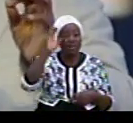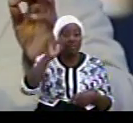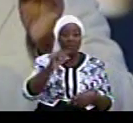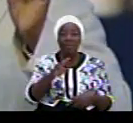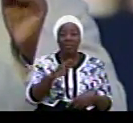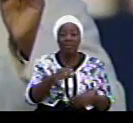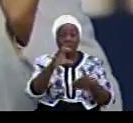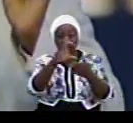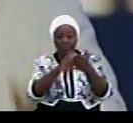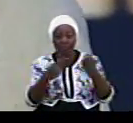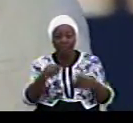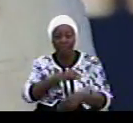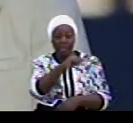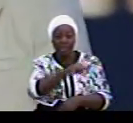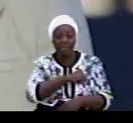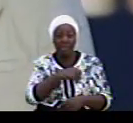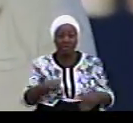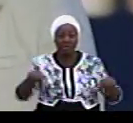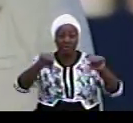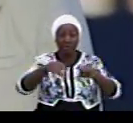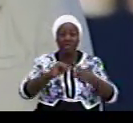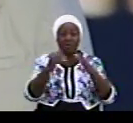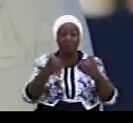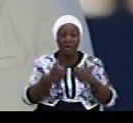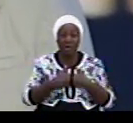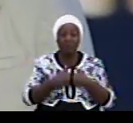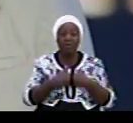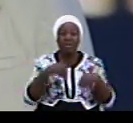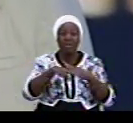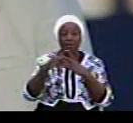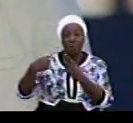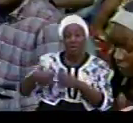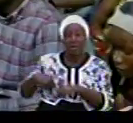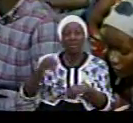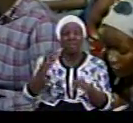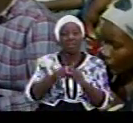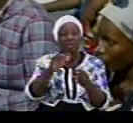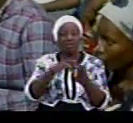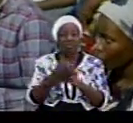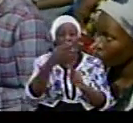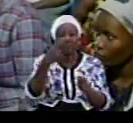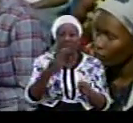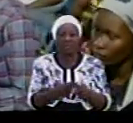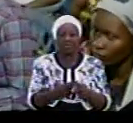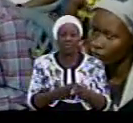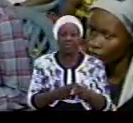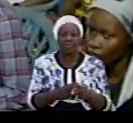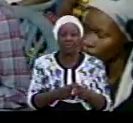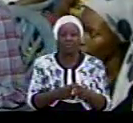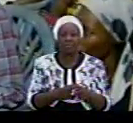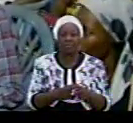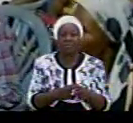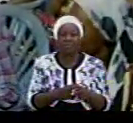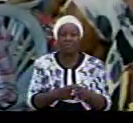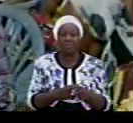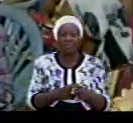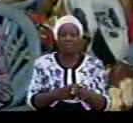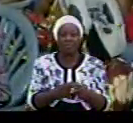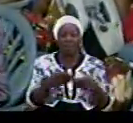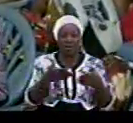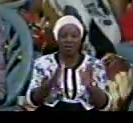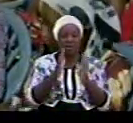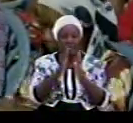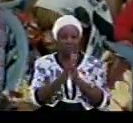guilt and the condemnation you have in your heart in Jesus' name. Heads bowed, eyes closed.